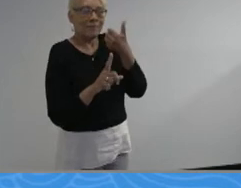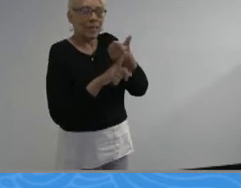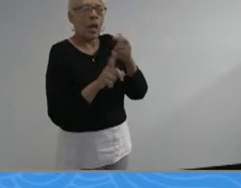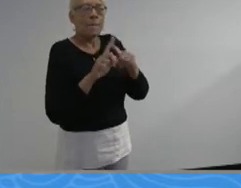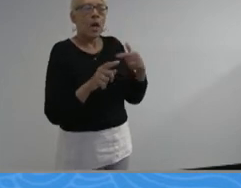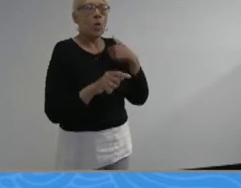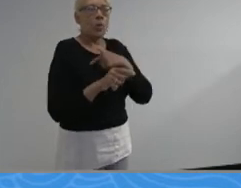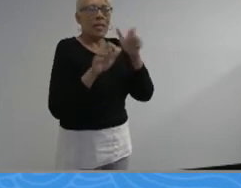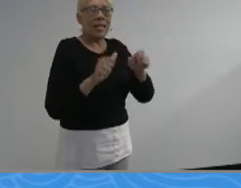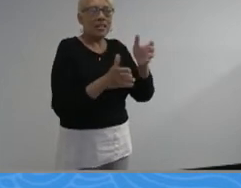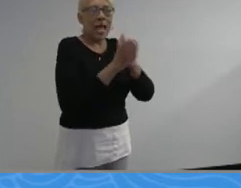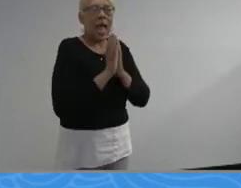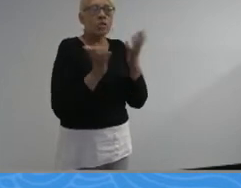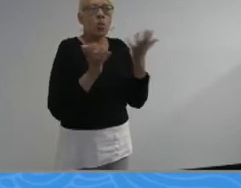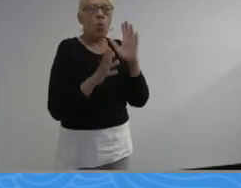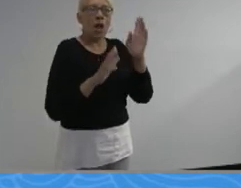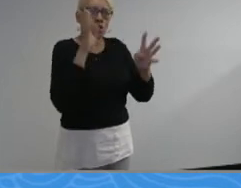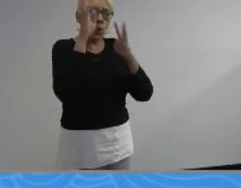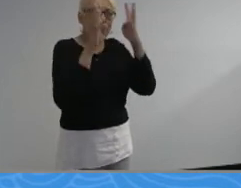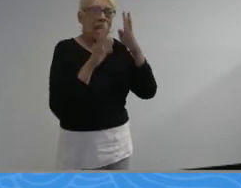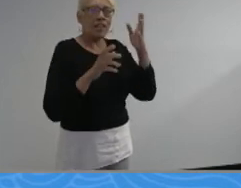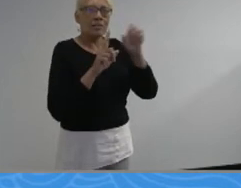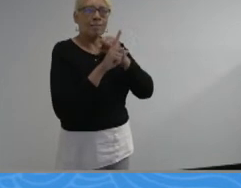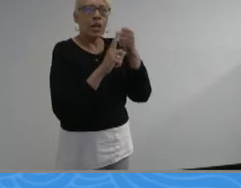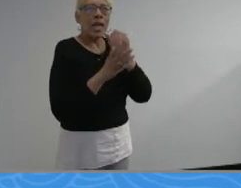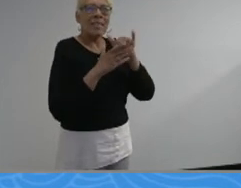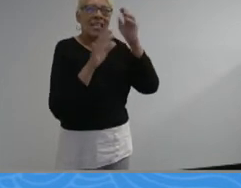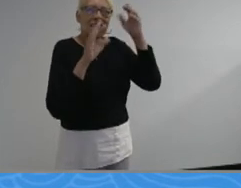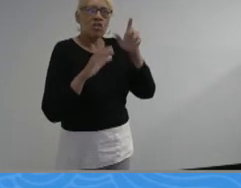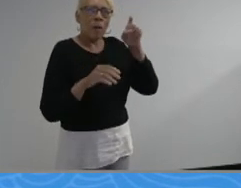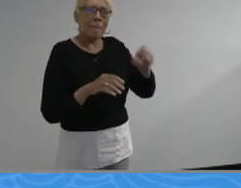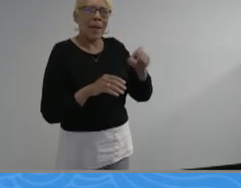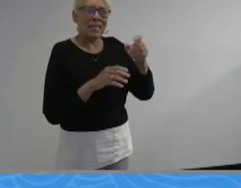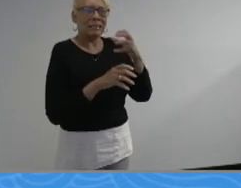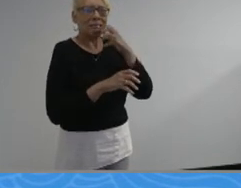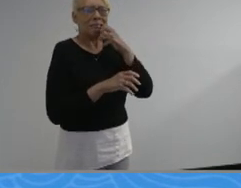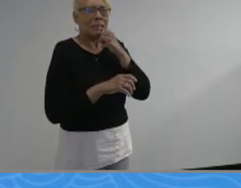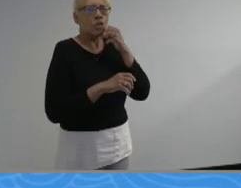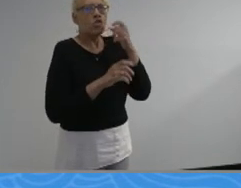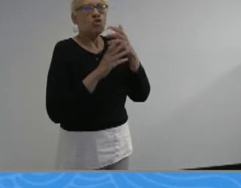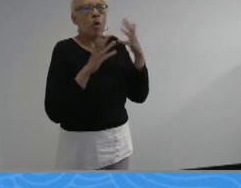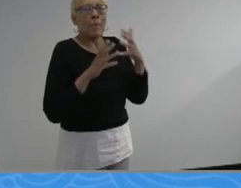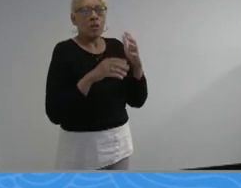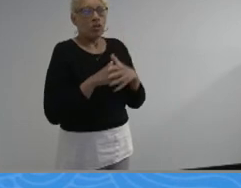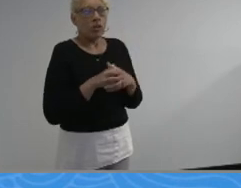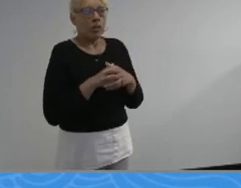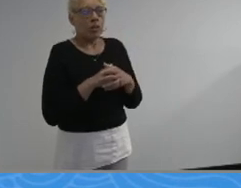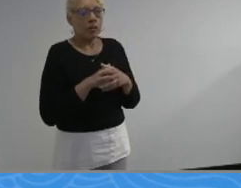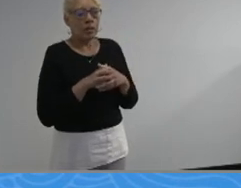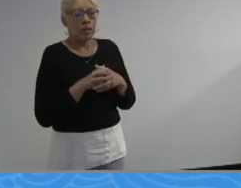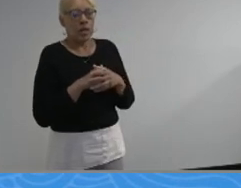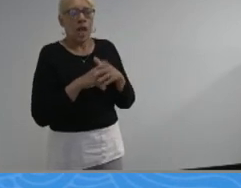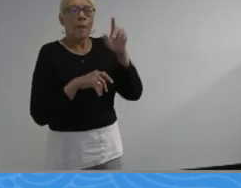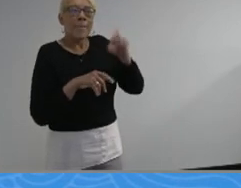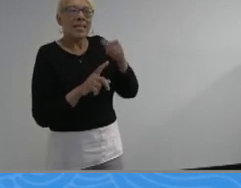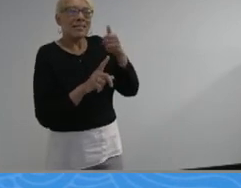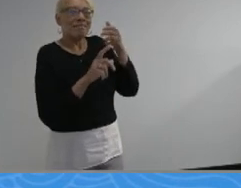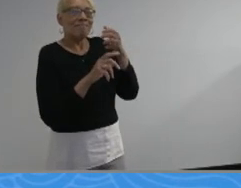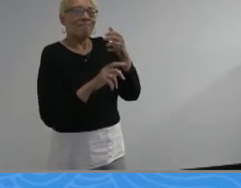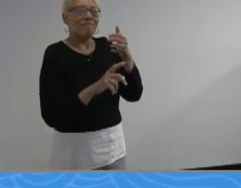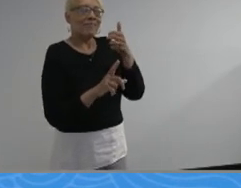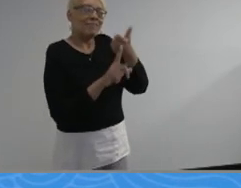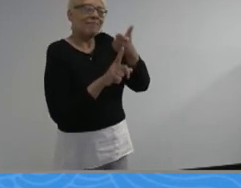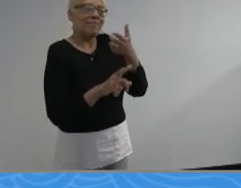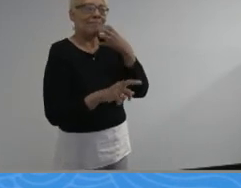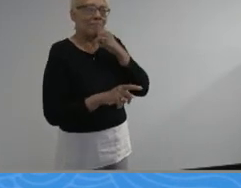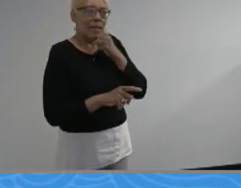that creates the conditions that require the teachers to have so much self-care in the first place? Why do we keep telling teachers to have self-care, but we don't